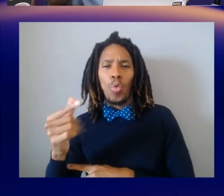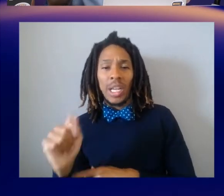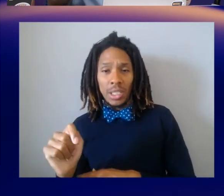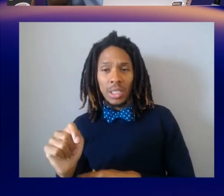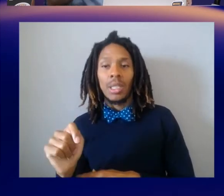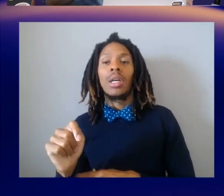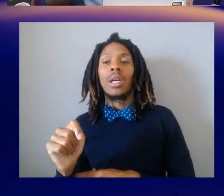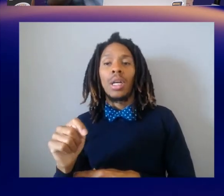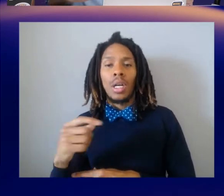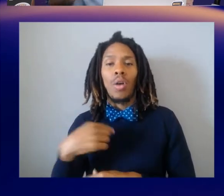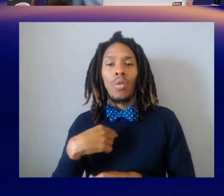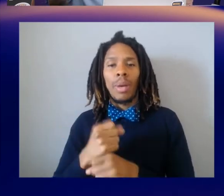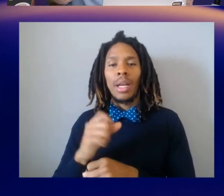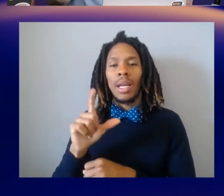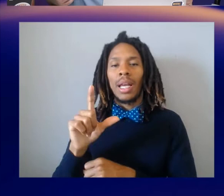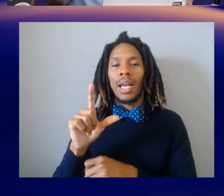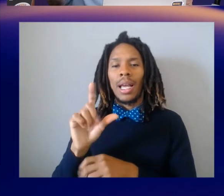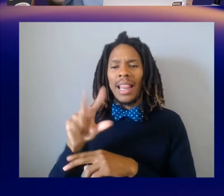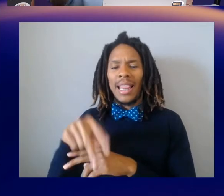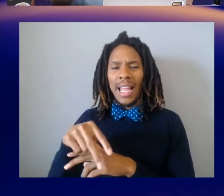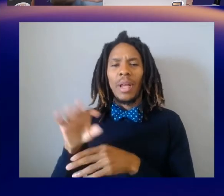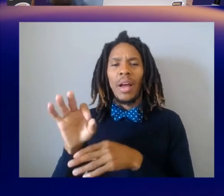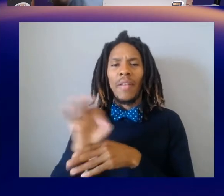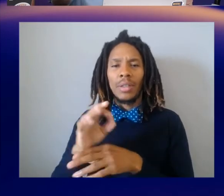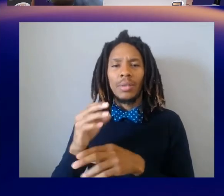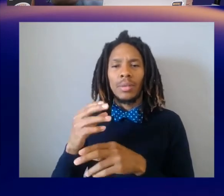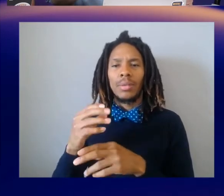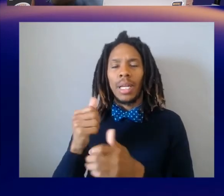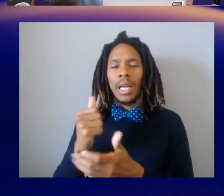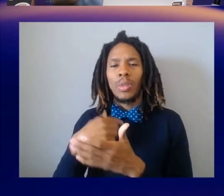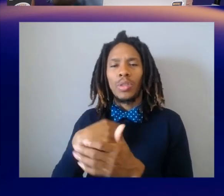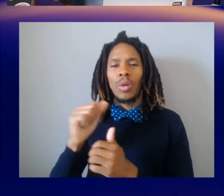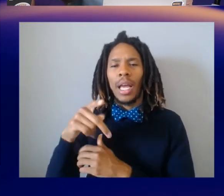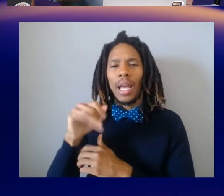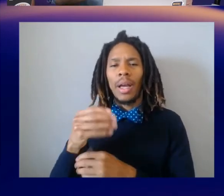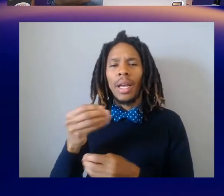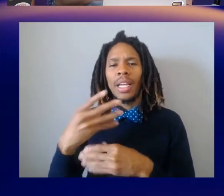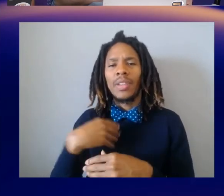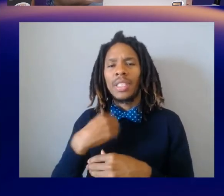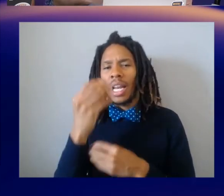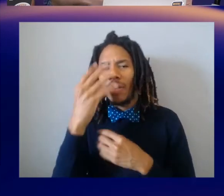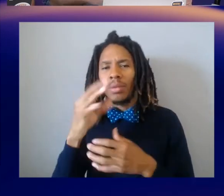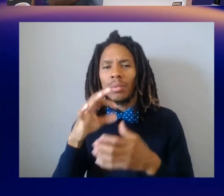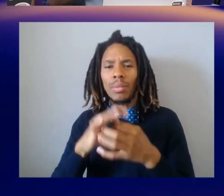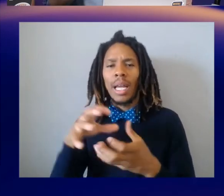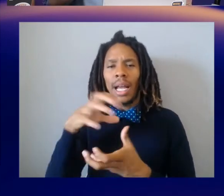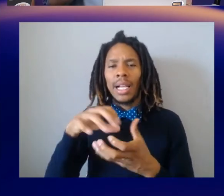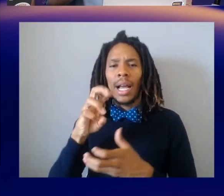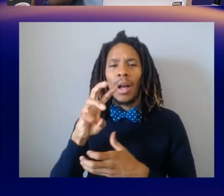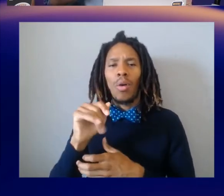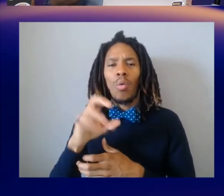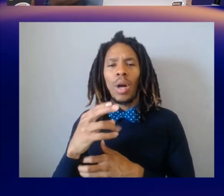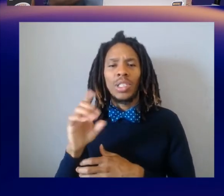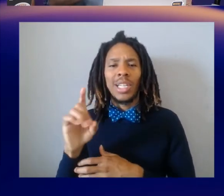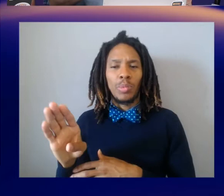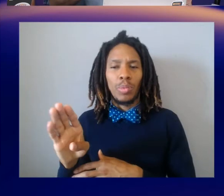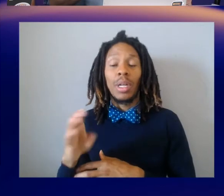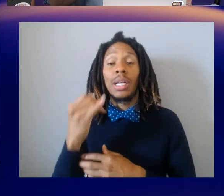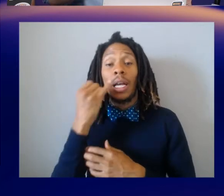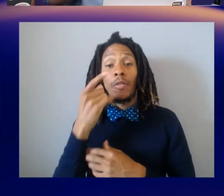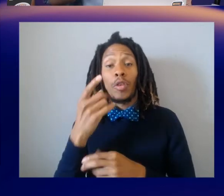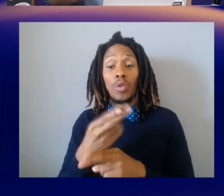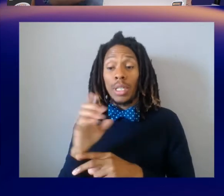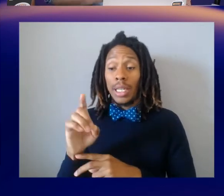a Lambda function to call describe API to give us back any insights back here right on our Cloudwatch dashboard. So if you are using